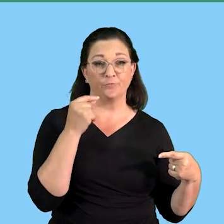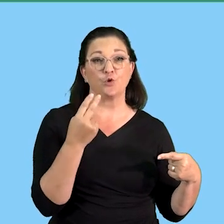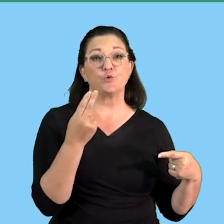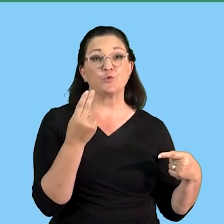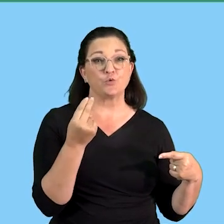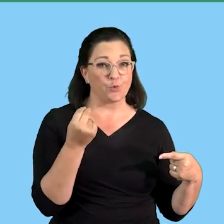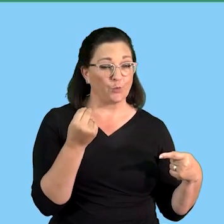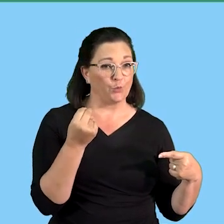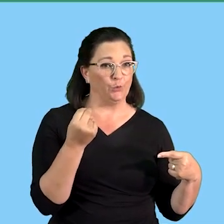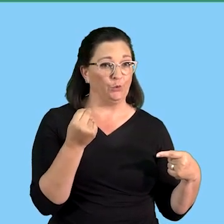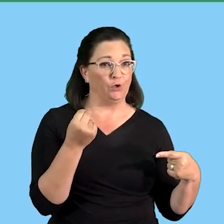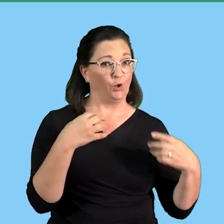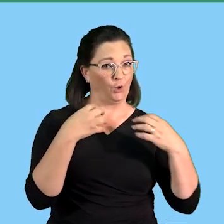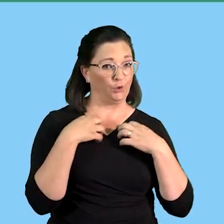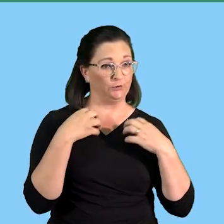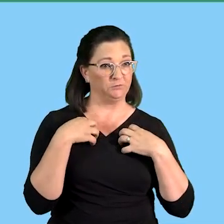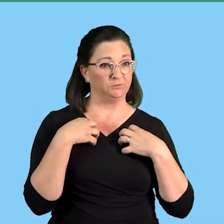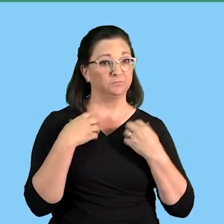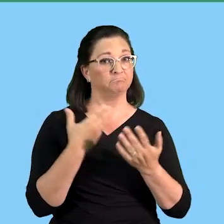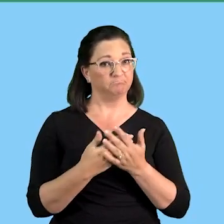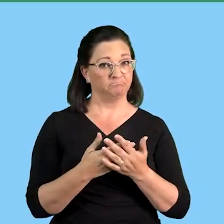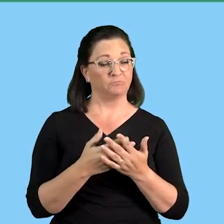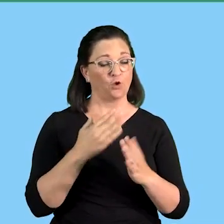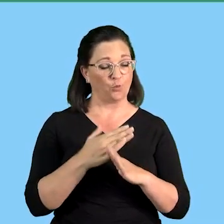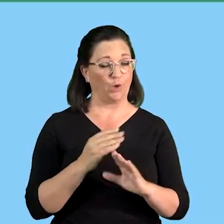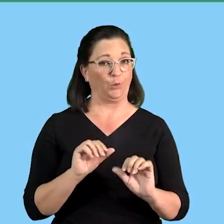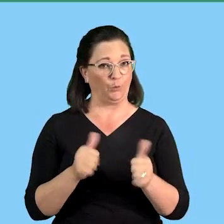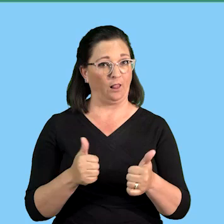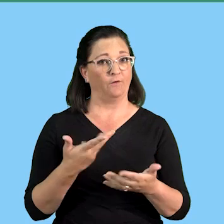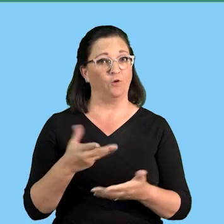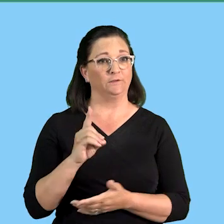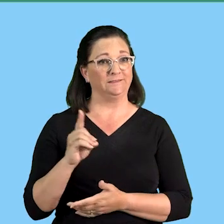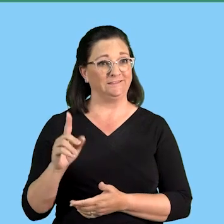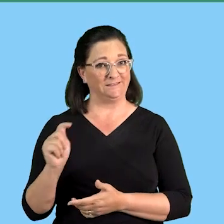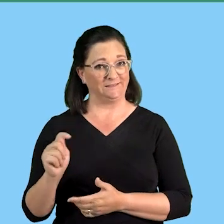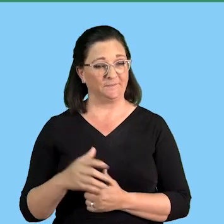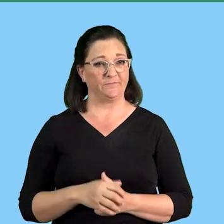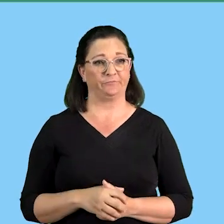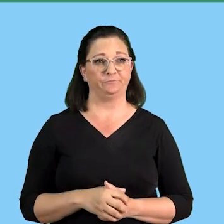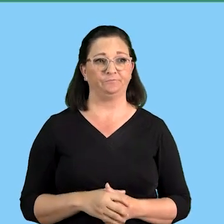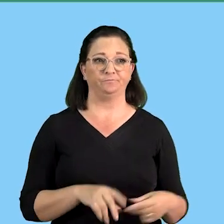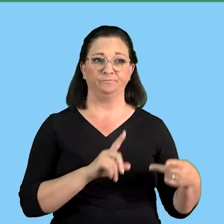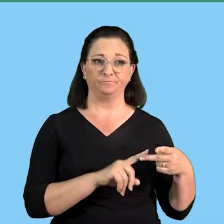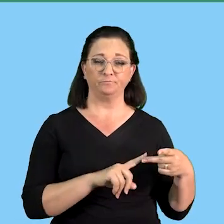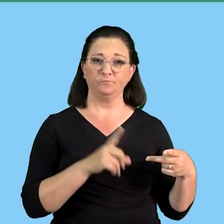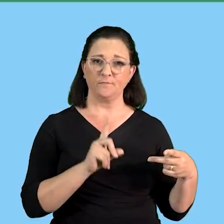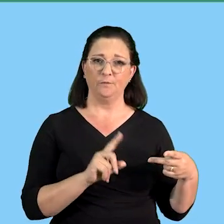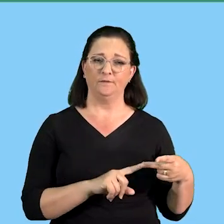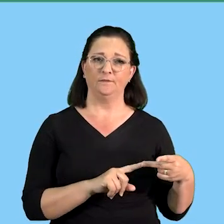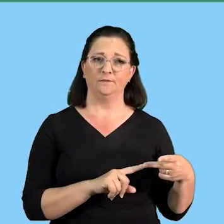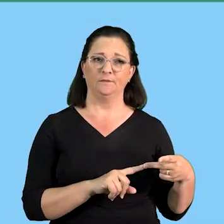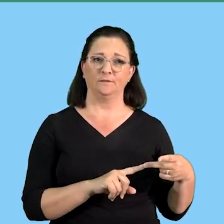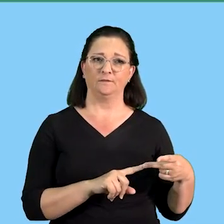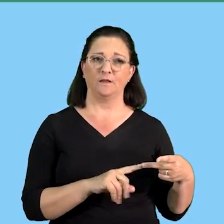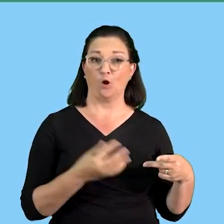of ownership that will be suitable for Dinuka and Daughters Trading. Then, number two, explain